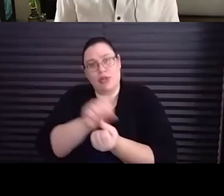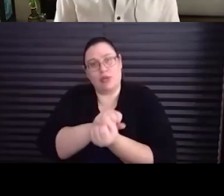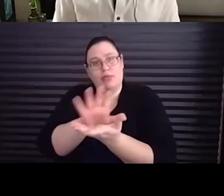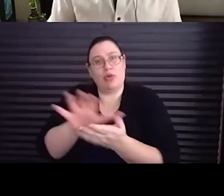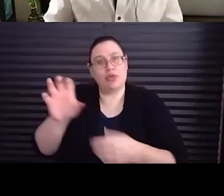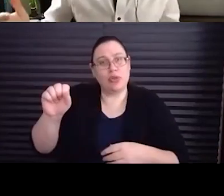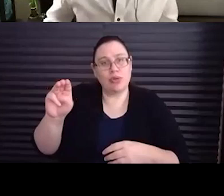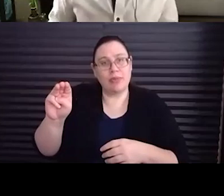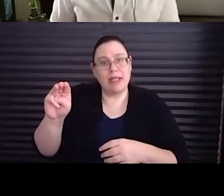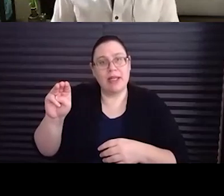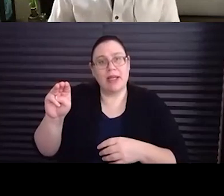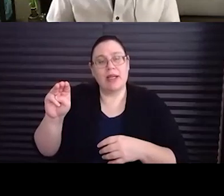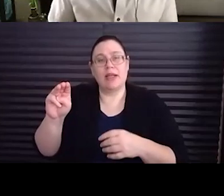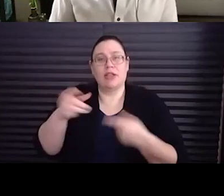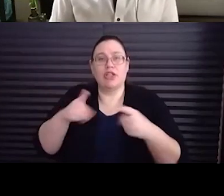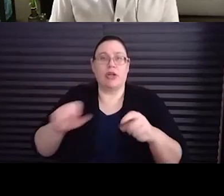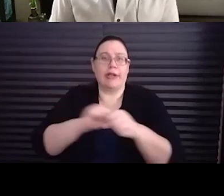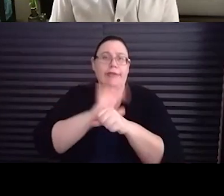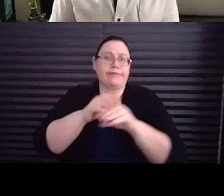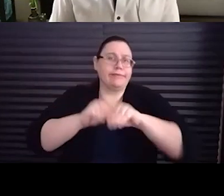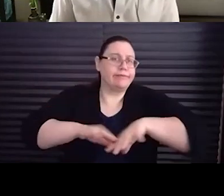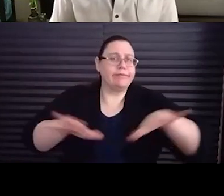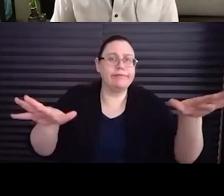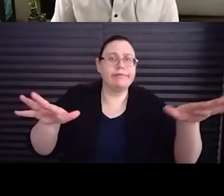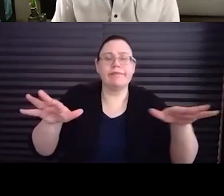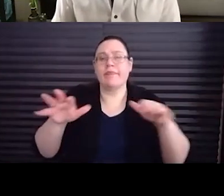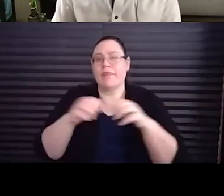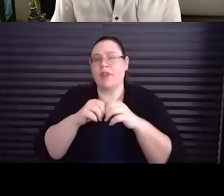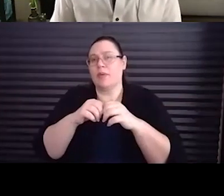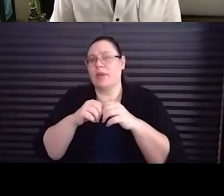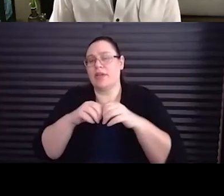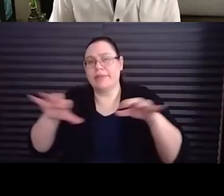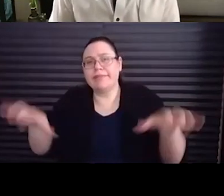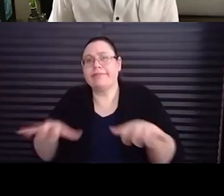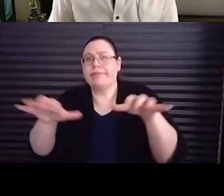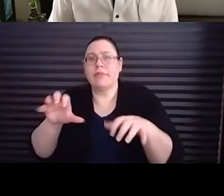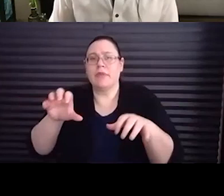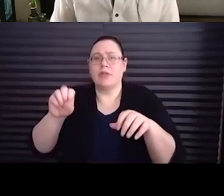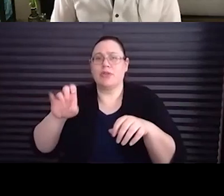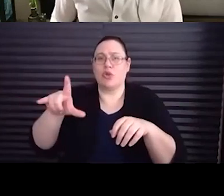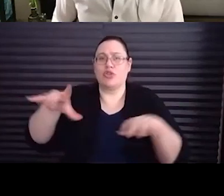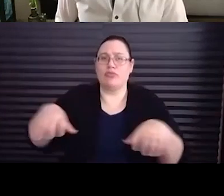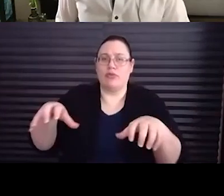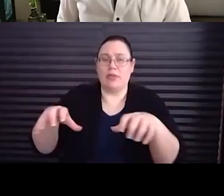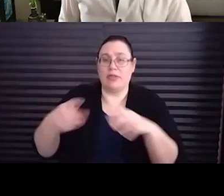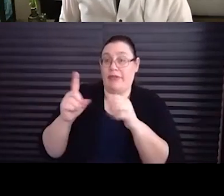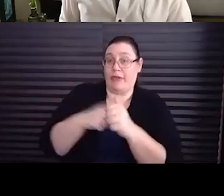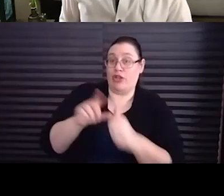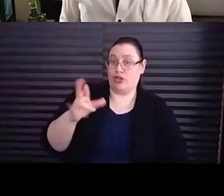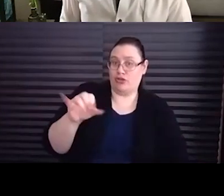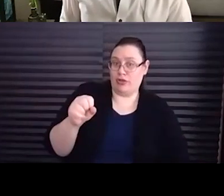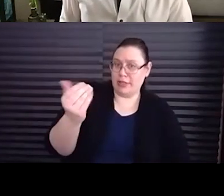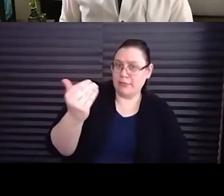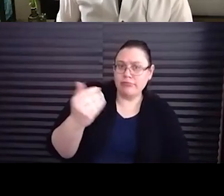media in a global pandemic and with the social movements and all of that. So I'm going to start with Chris. What words of wisdom do you